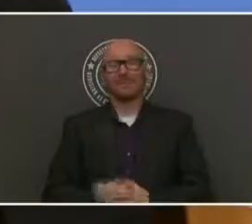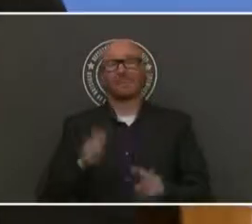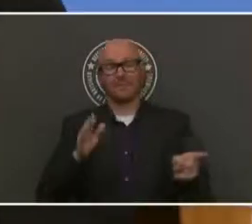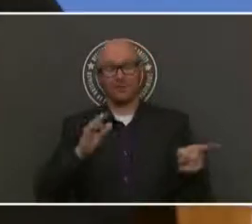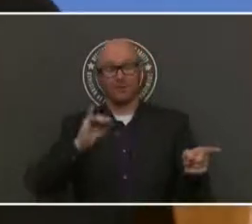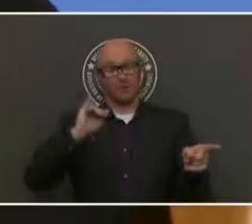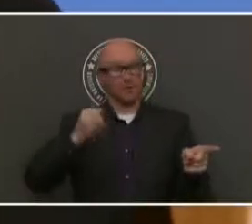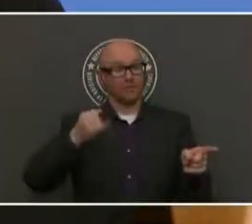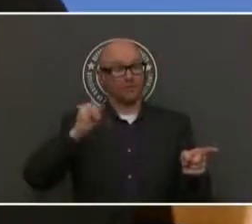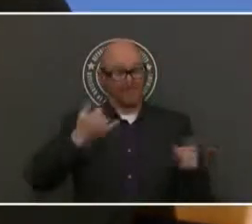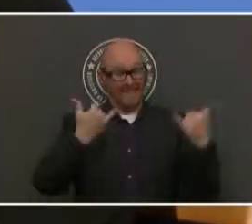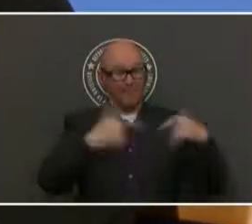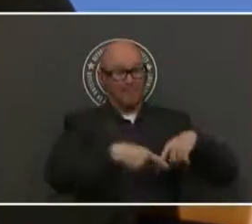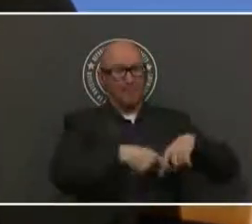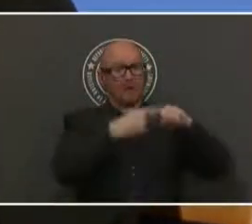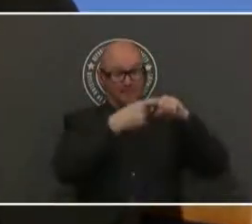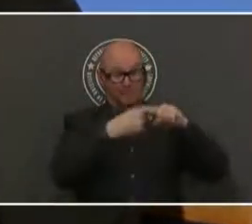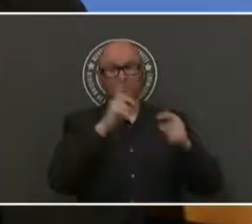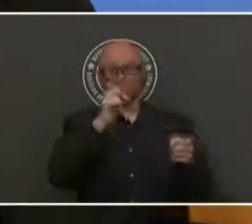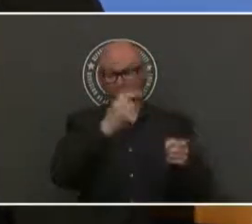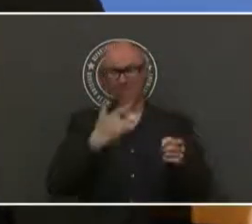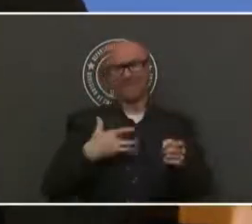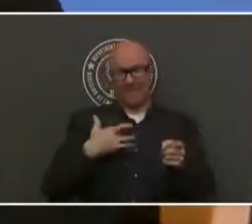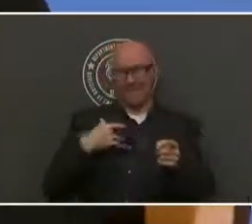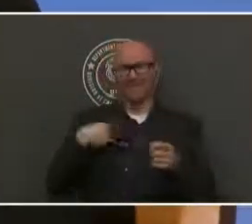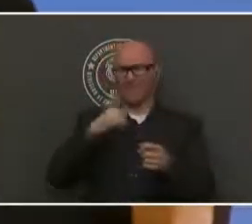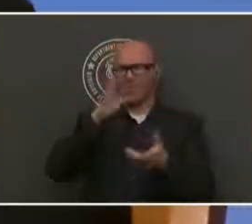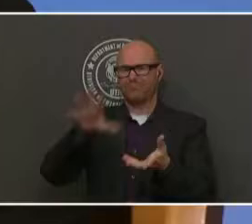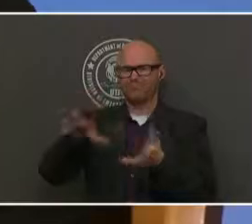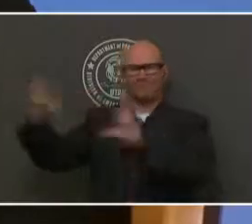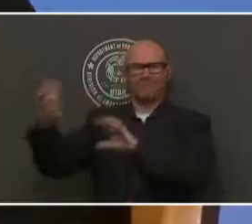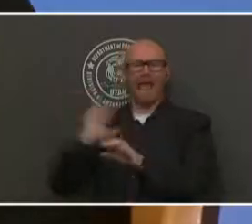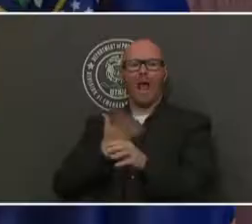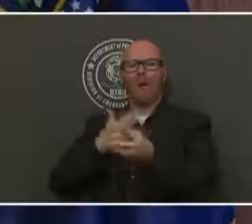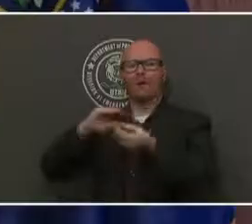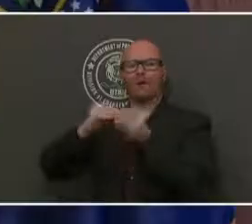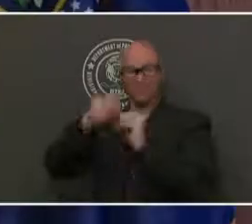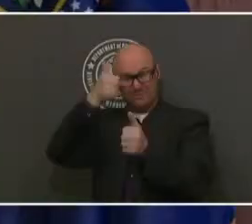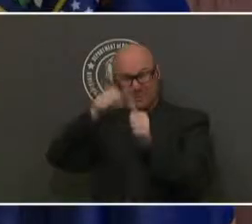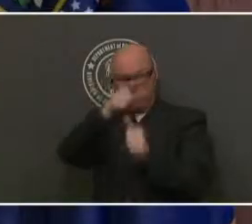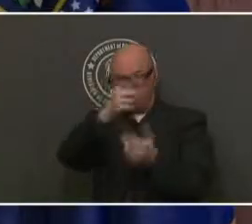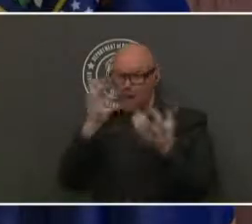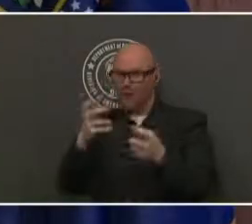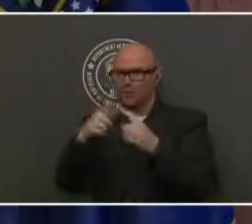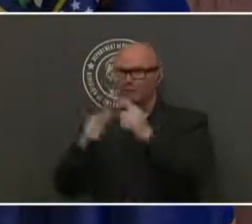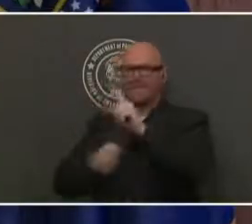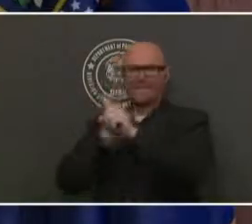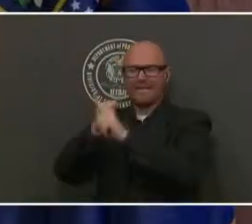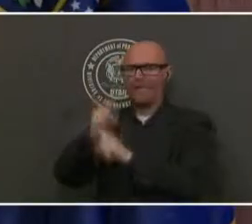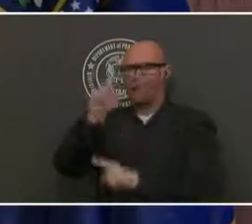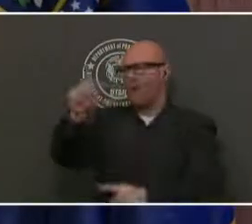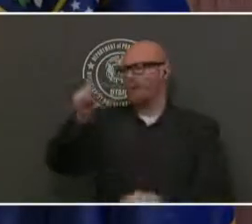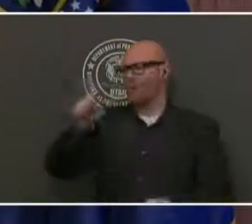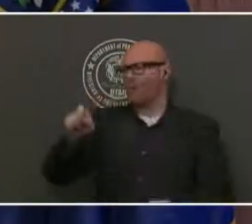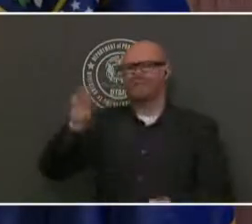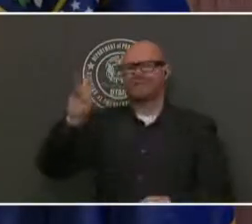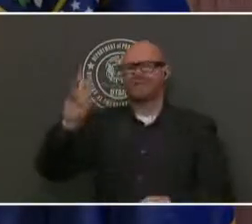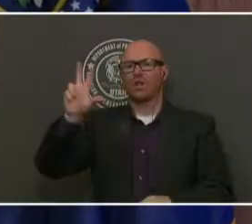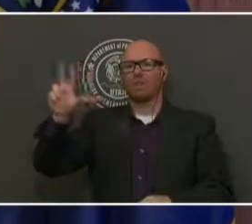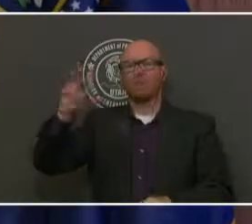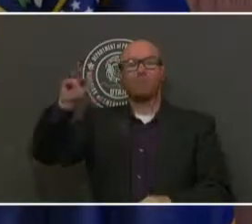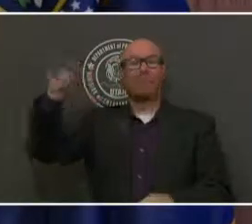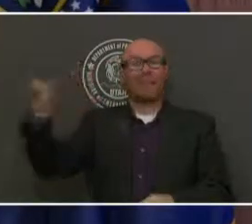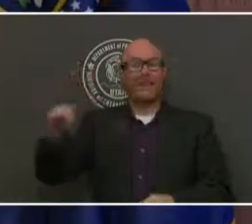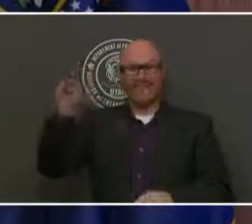projections for getting to 1.63 million? It shouldn't disrupt us much. The Johnson & Johnson vaccine, because it's the newer vaccine, has